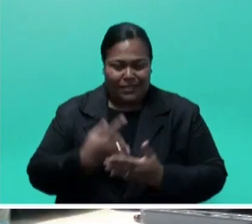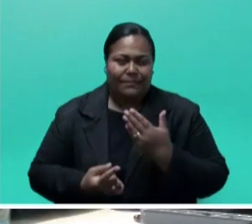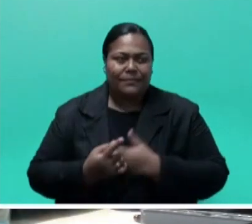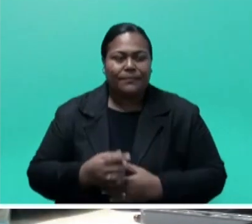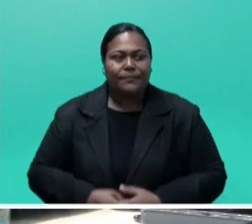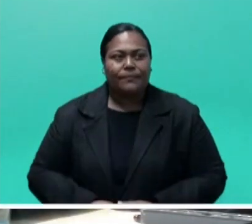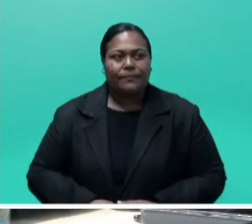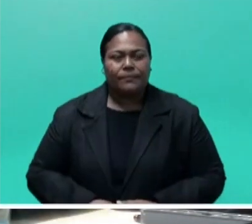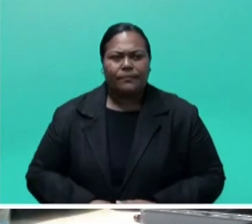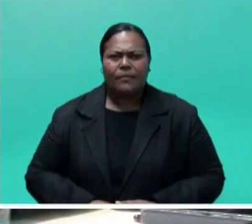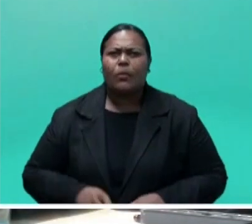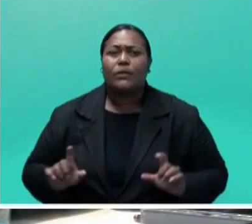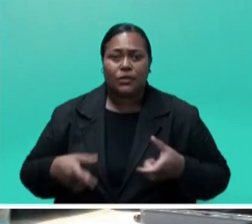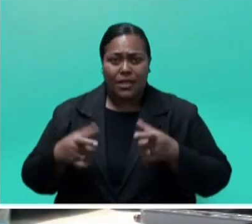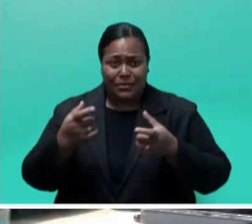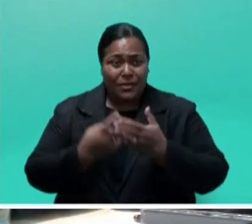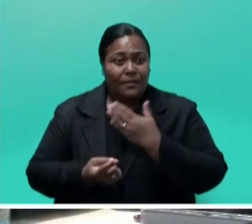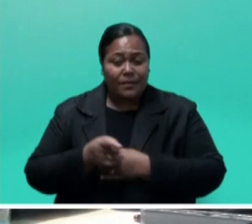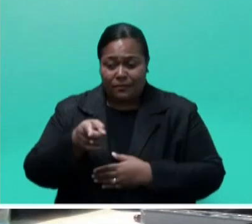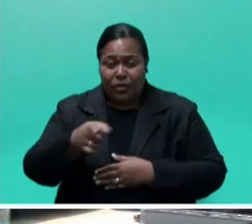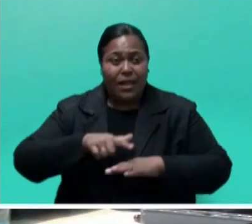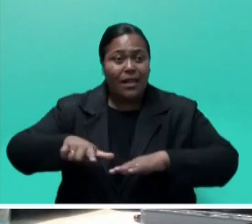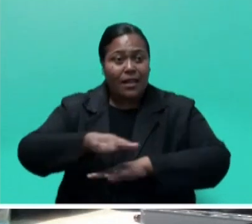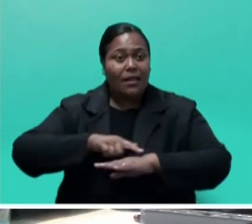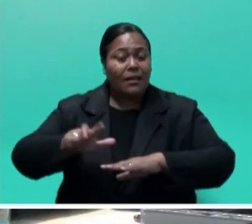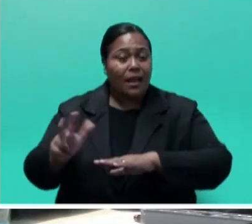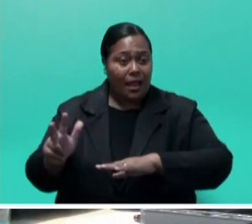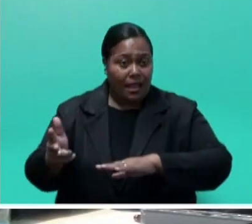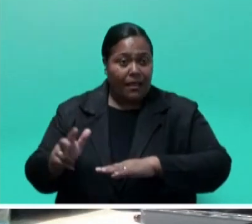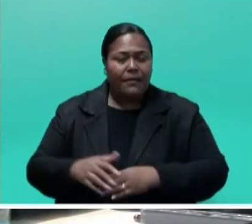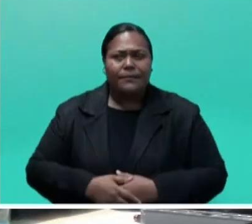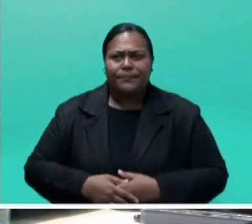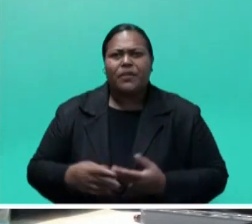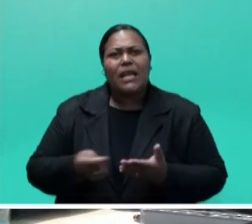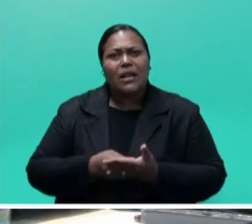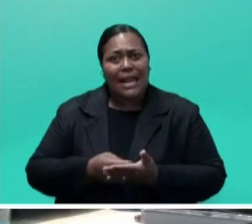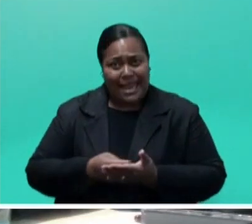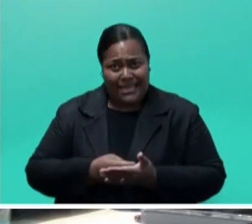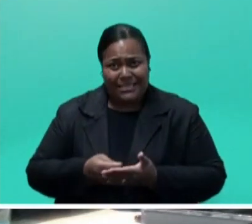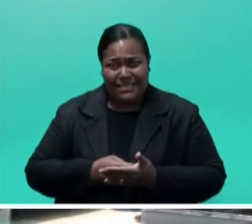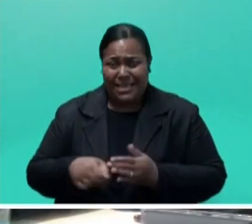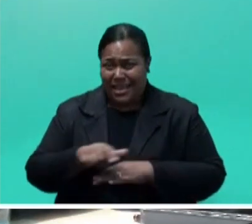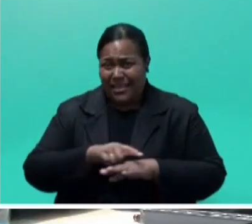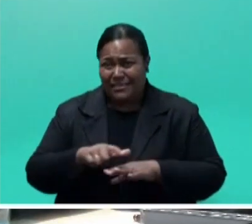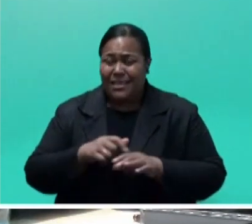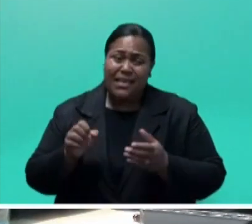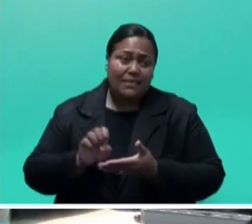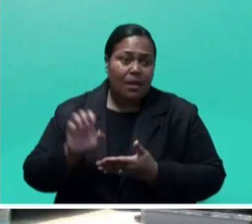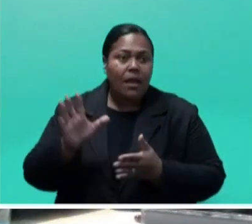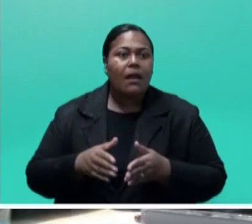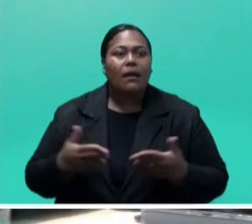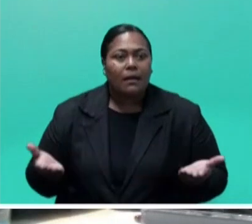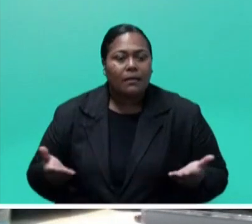related to the challenges in accessing good agricultural land, including lease expiring and competing demand of